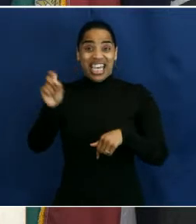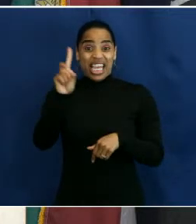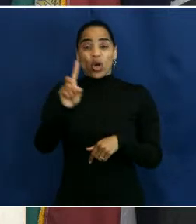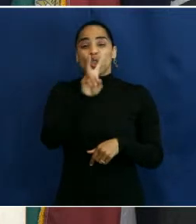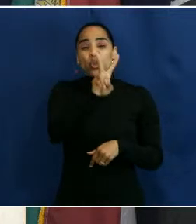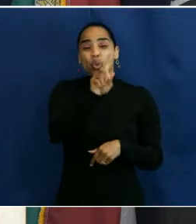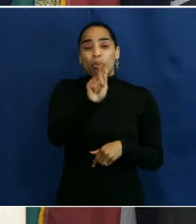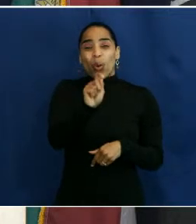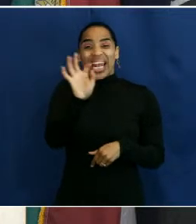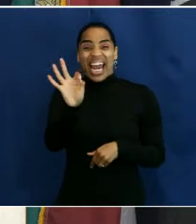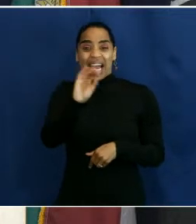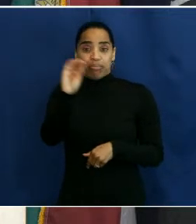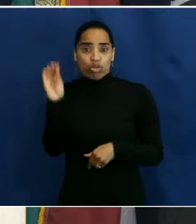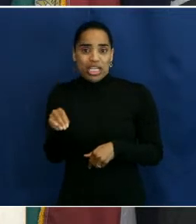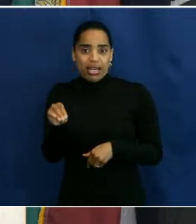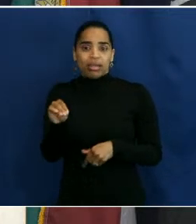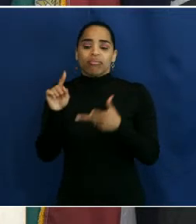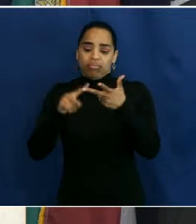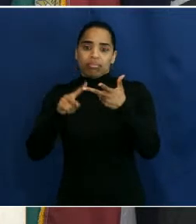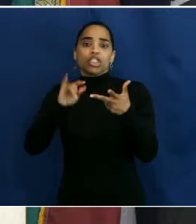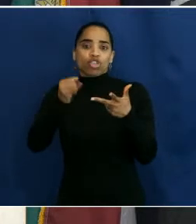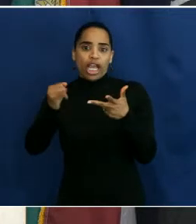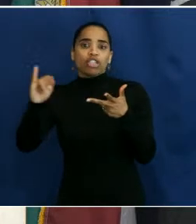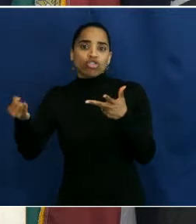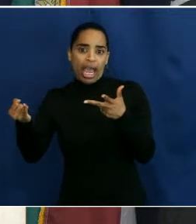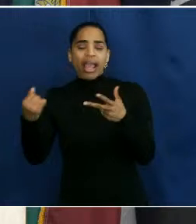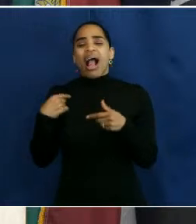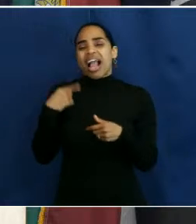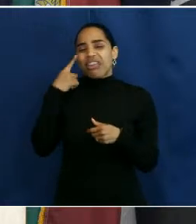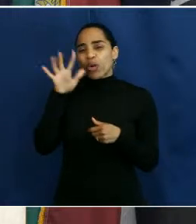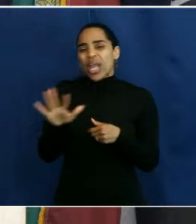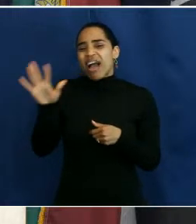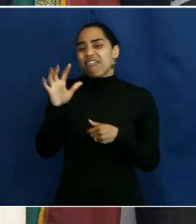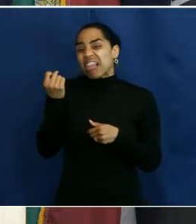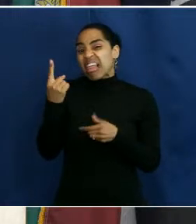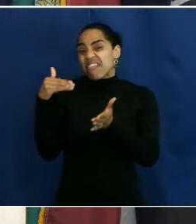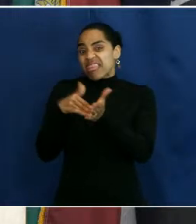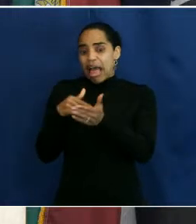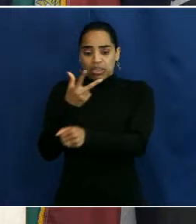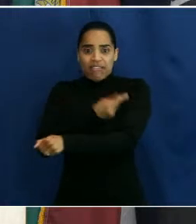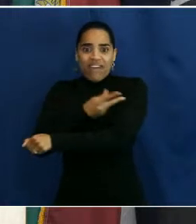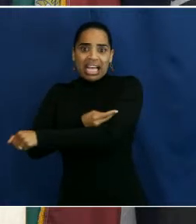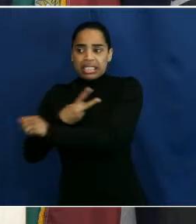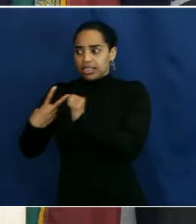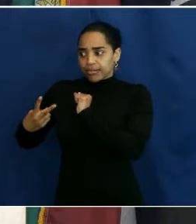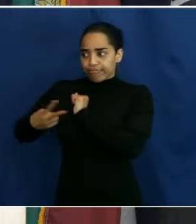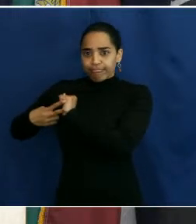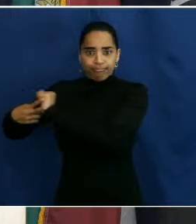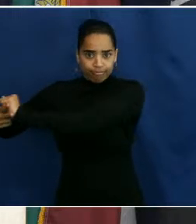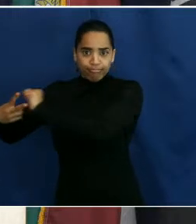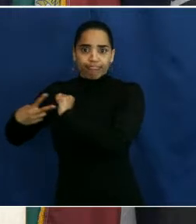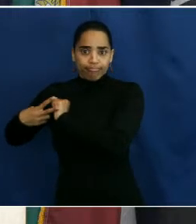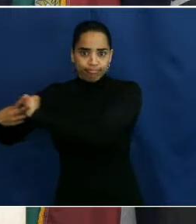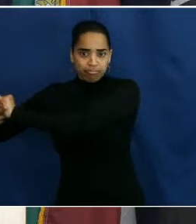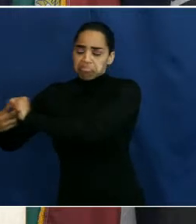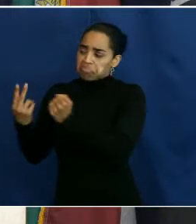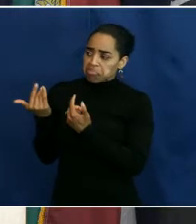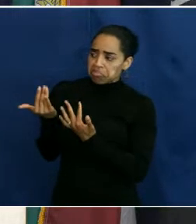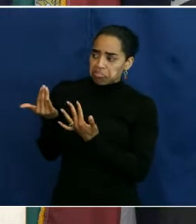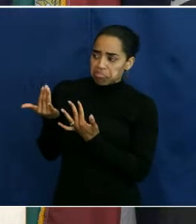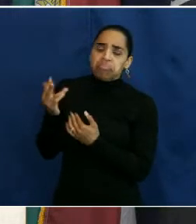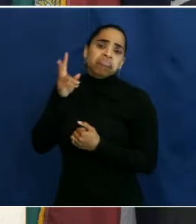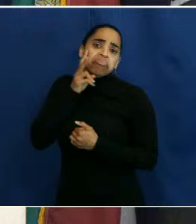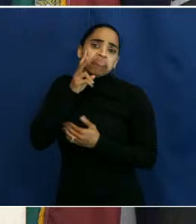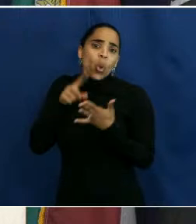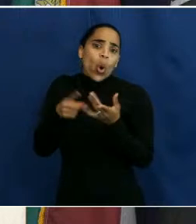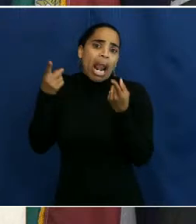about 2.9%. We have about 11,000 J&J vaccines that we have, and we'll hold on to